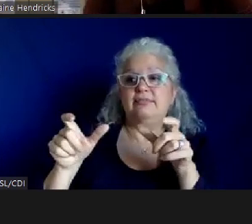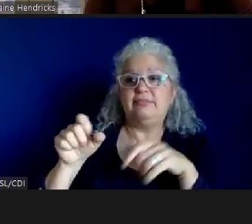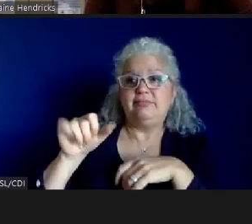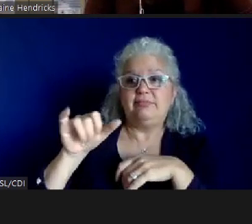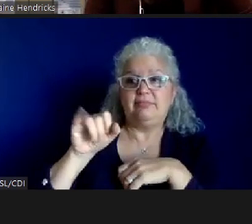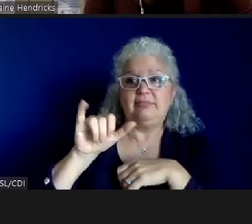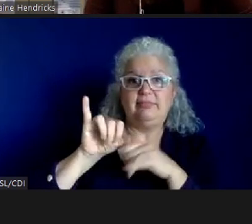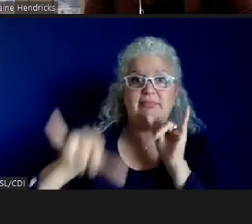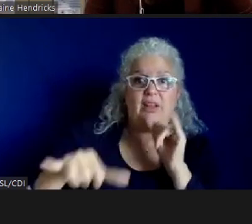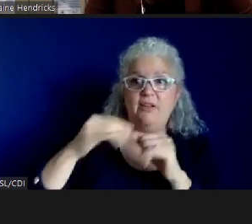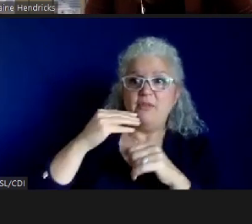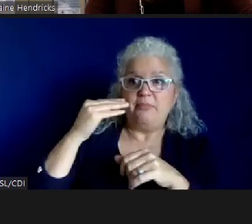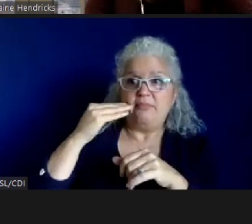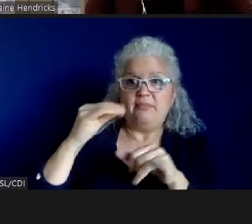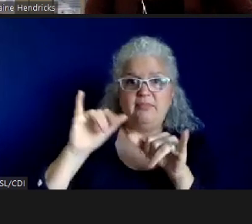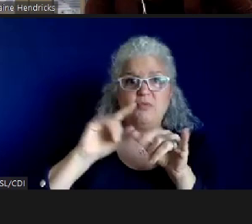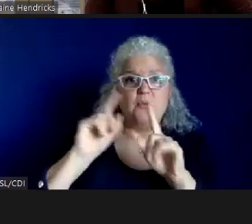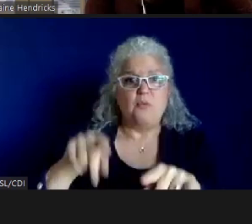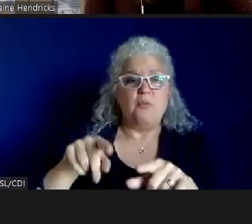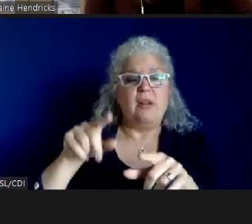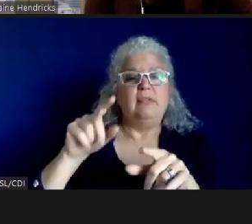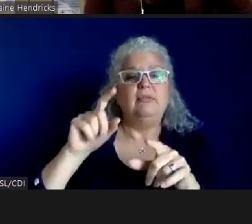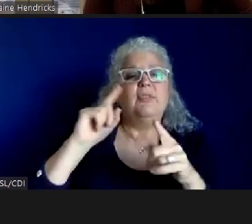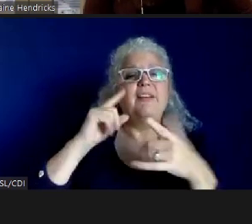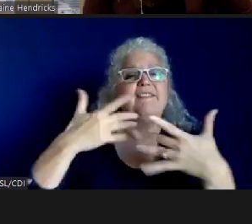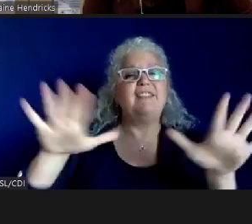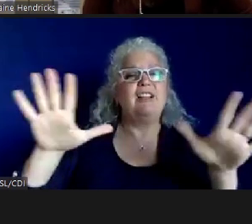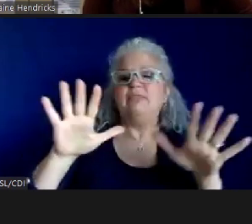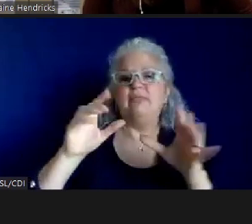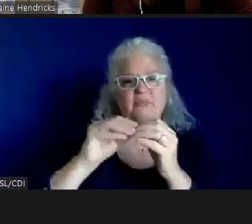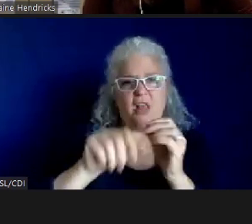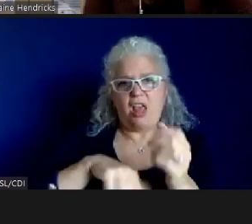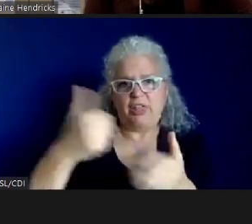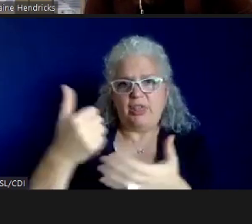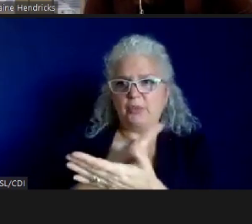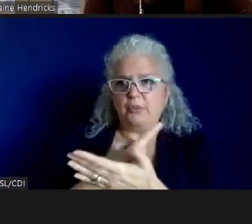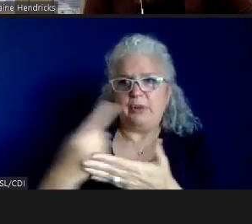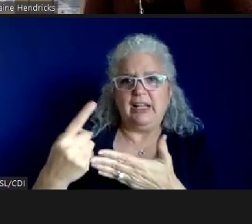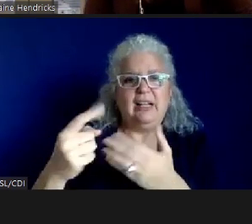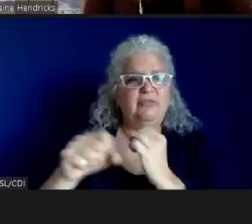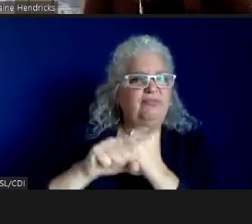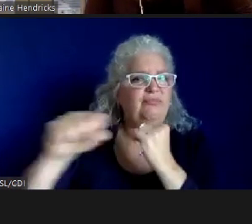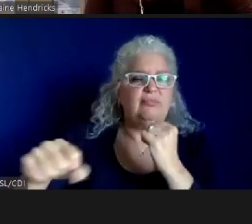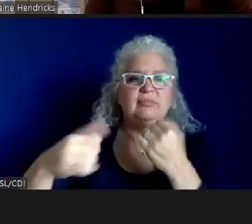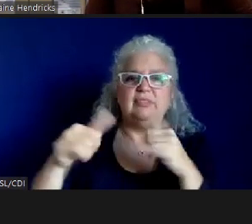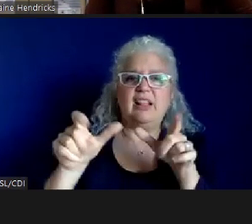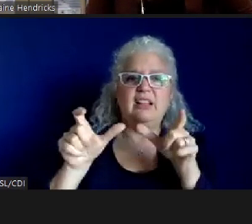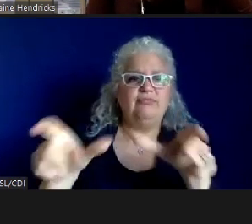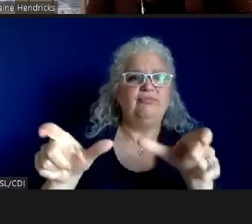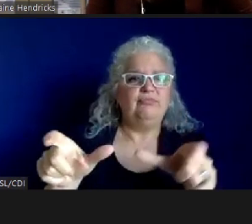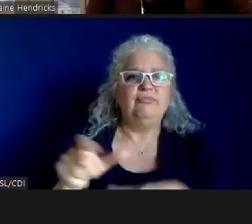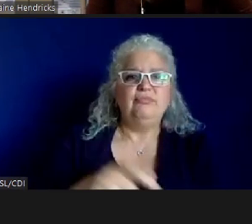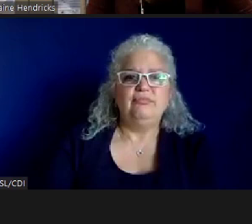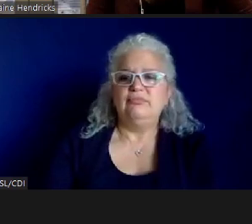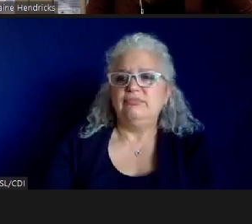Southern California last week. So, and we have not been signaled, that there would be any change in the